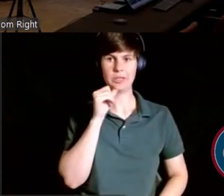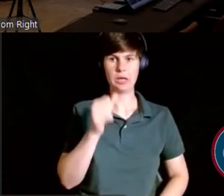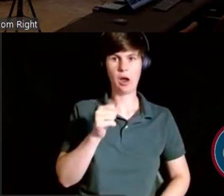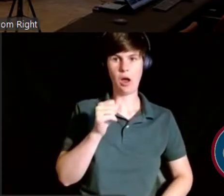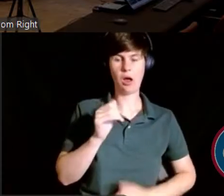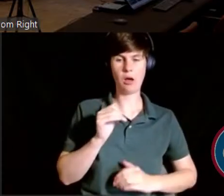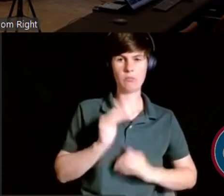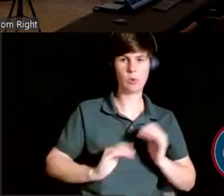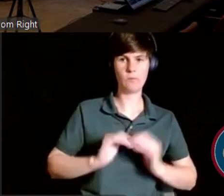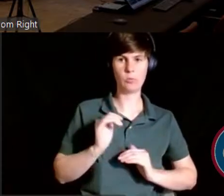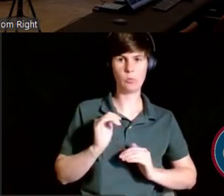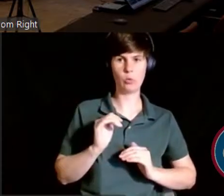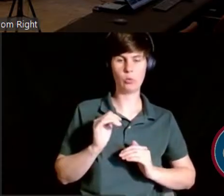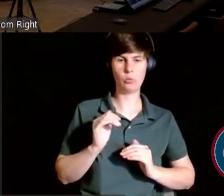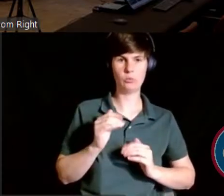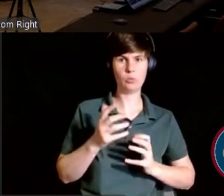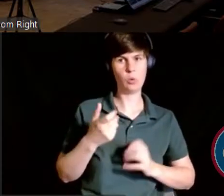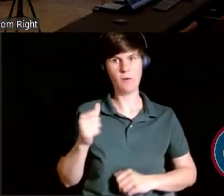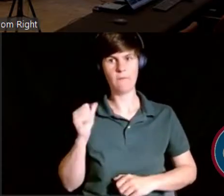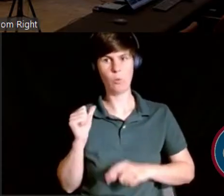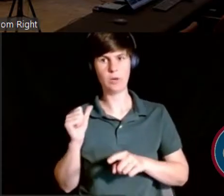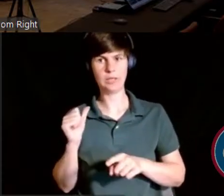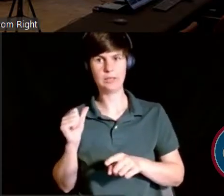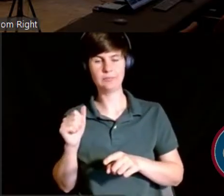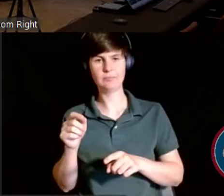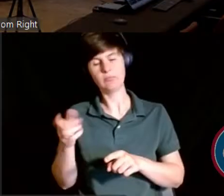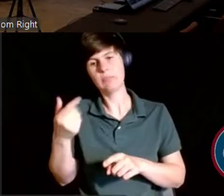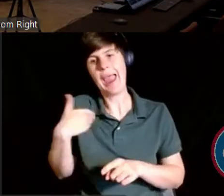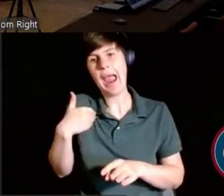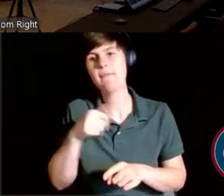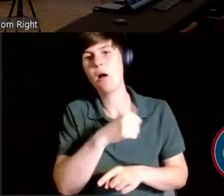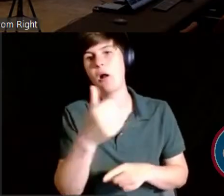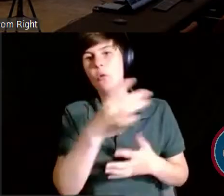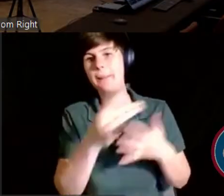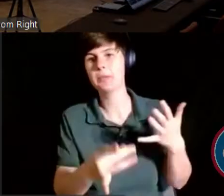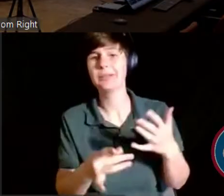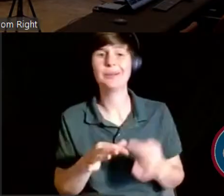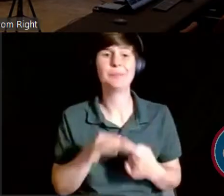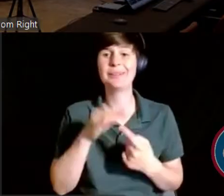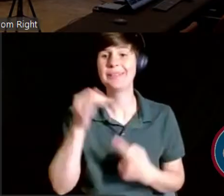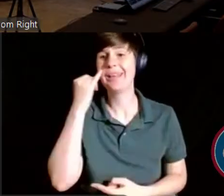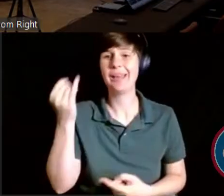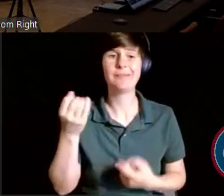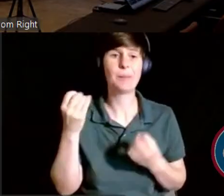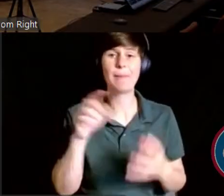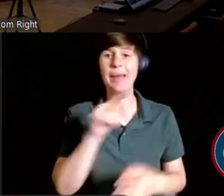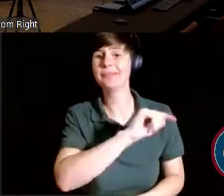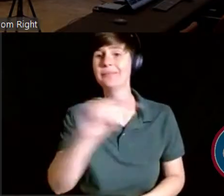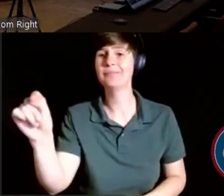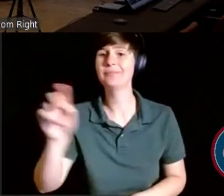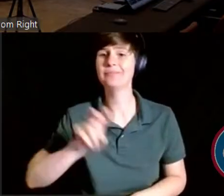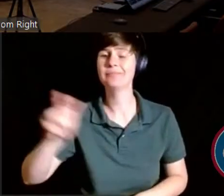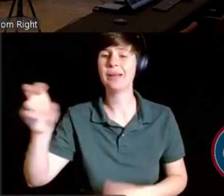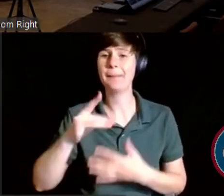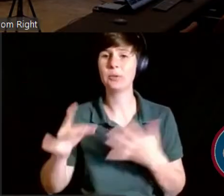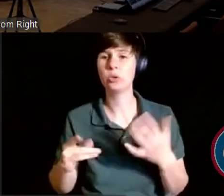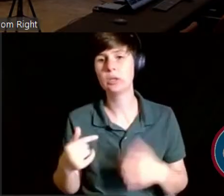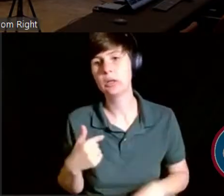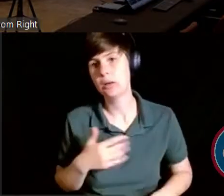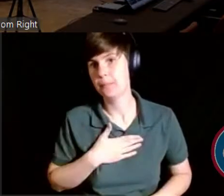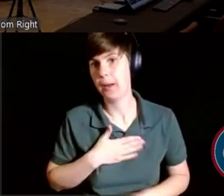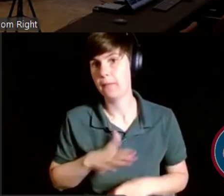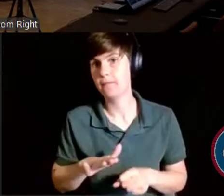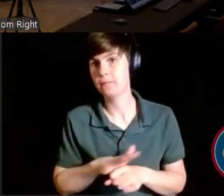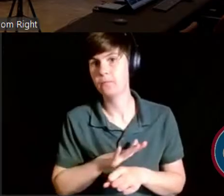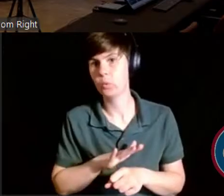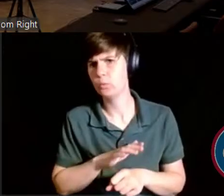try and avoid it, that they really do have options, especially when there's, you know, a lot of transit around. And I do want to be mindful of time,